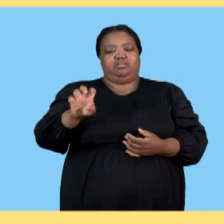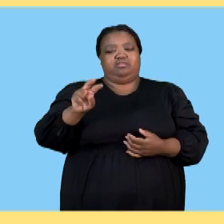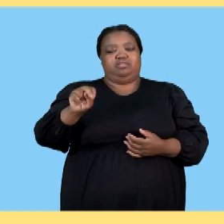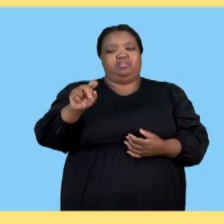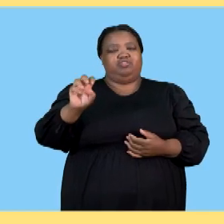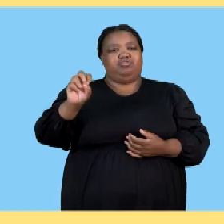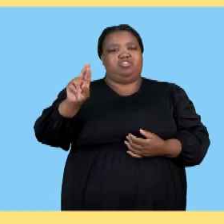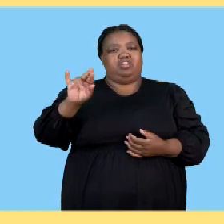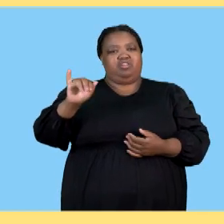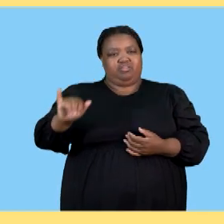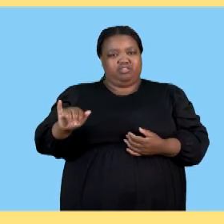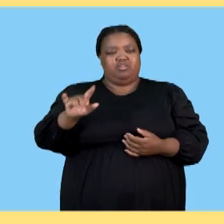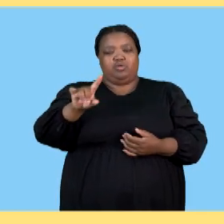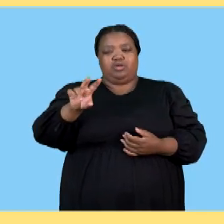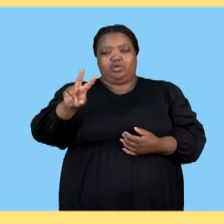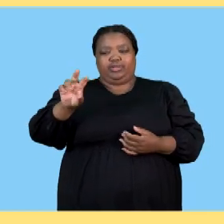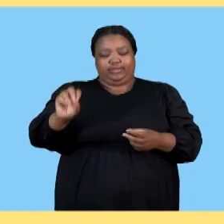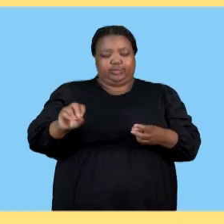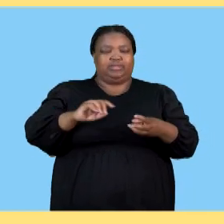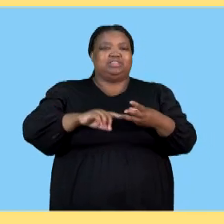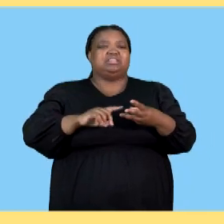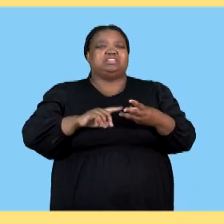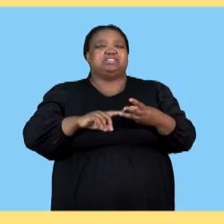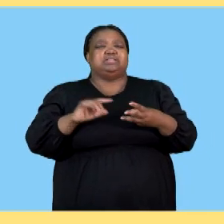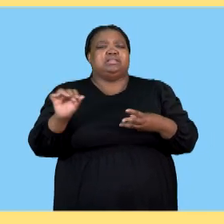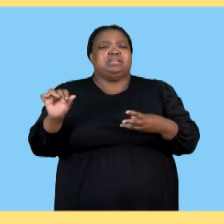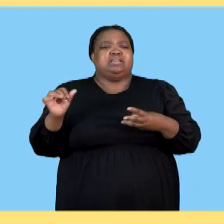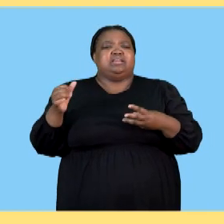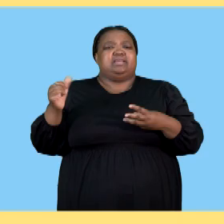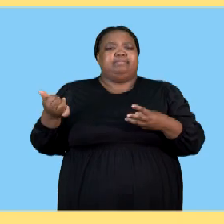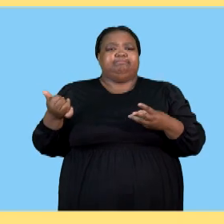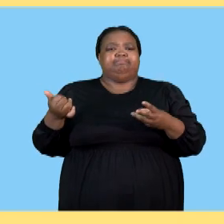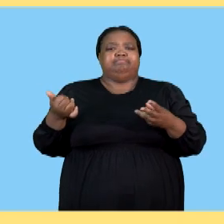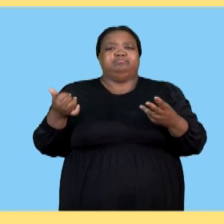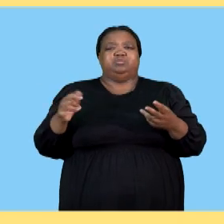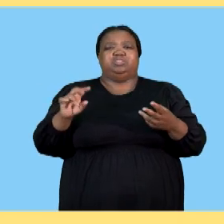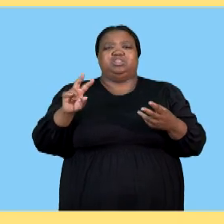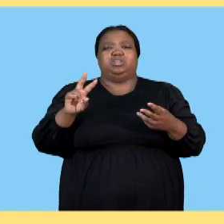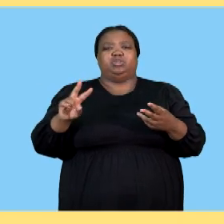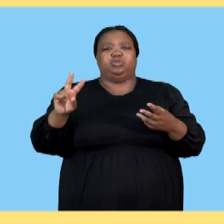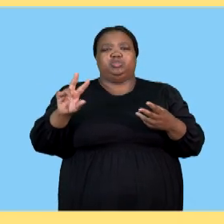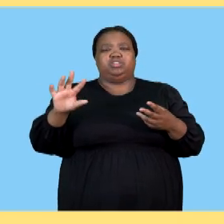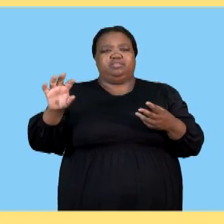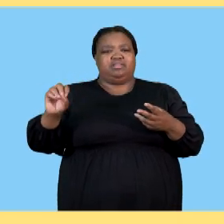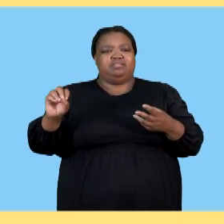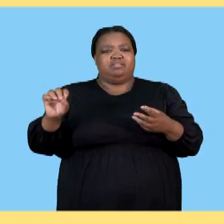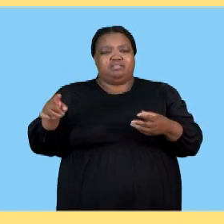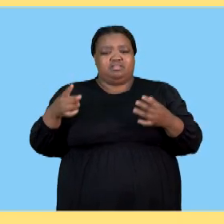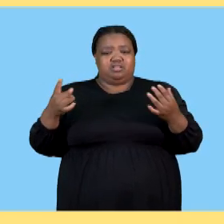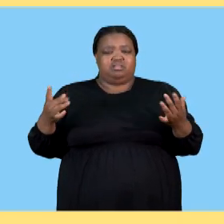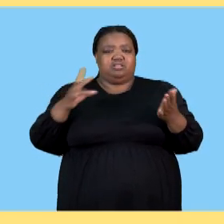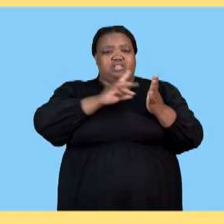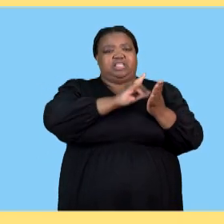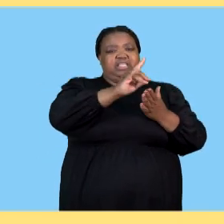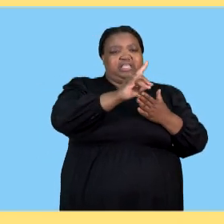120. We also have trade and other receivables, 215,000. This is the amount down there. Then we have our cash and